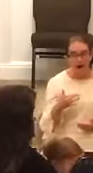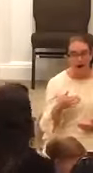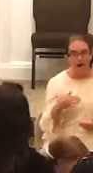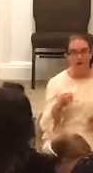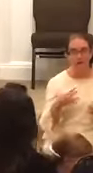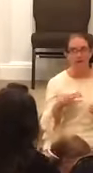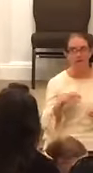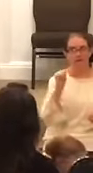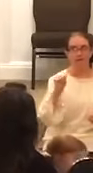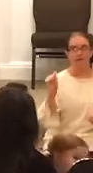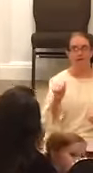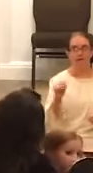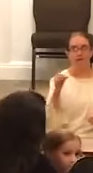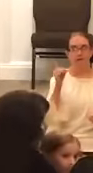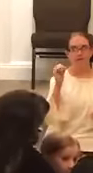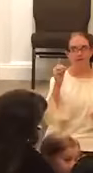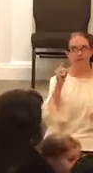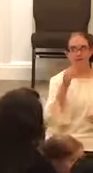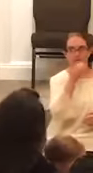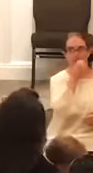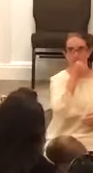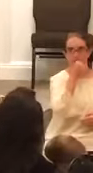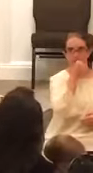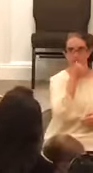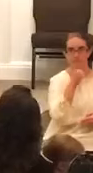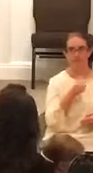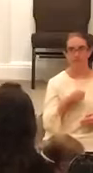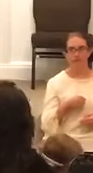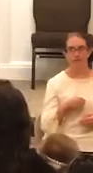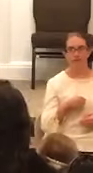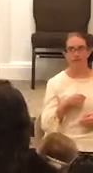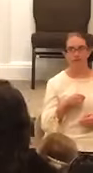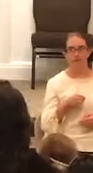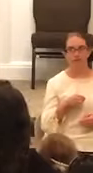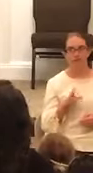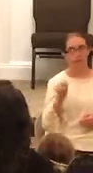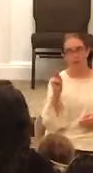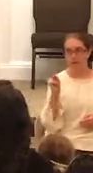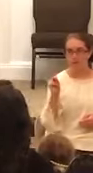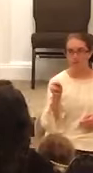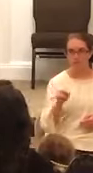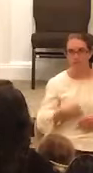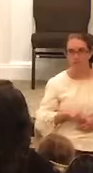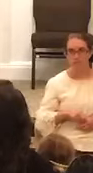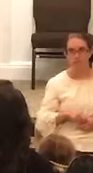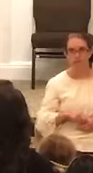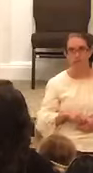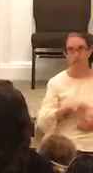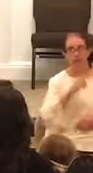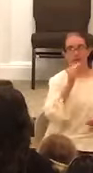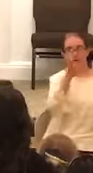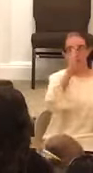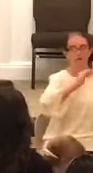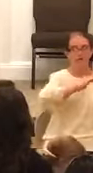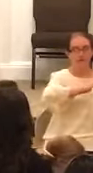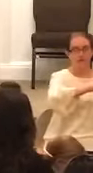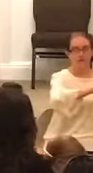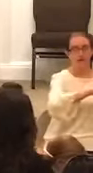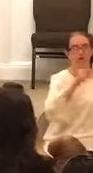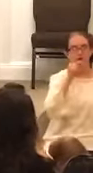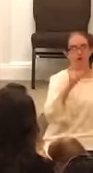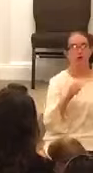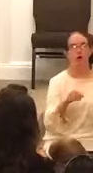times you go to AA, get that done? You know, just be picking it. He goes, no. I asked God to forgive me. I just